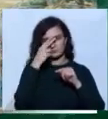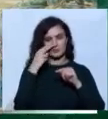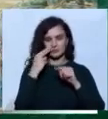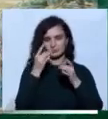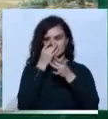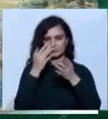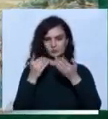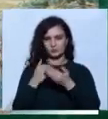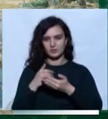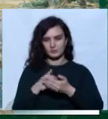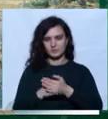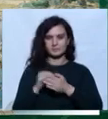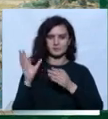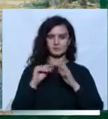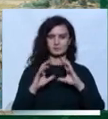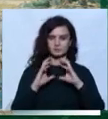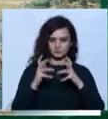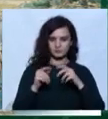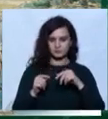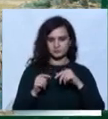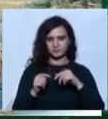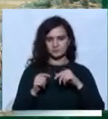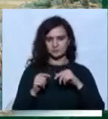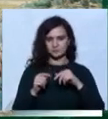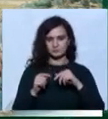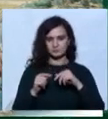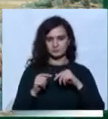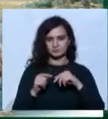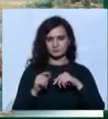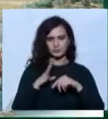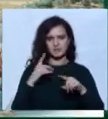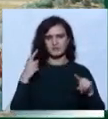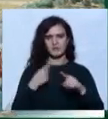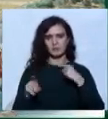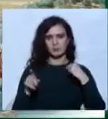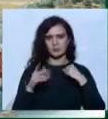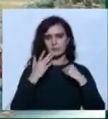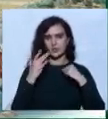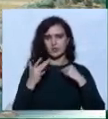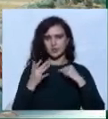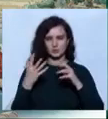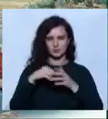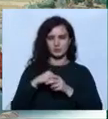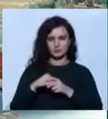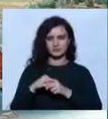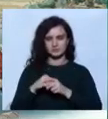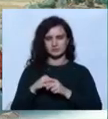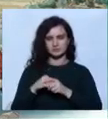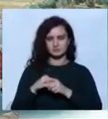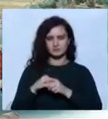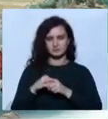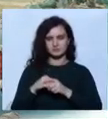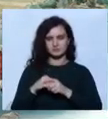culture, the whole world around piracy and pirates, was a radical political movement, actually, that kept alive